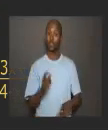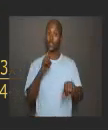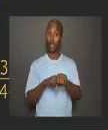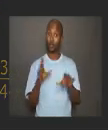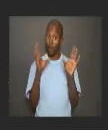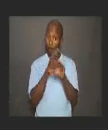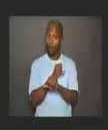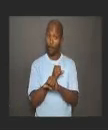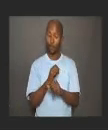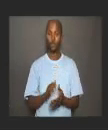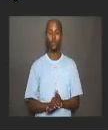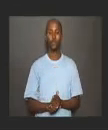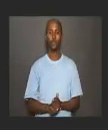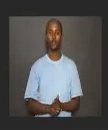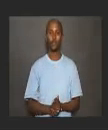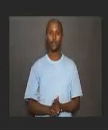Time's up.